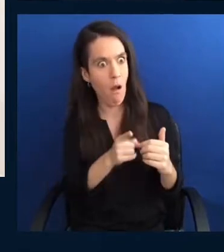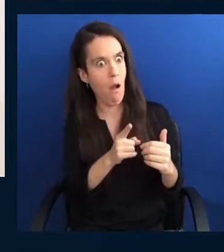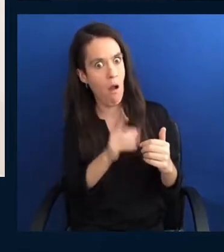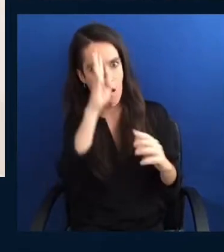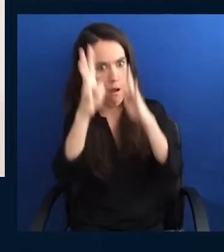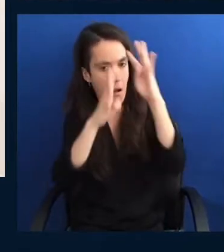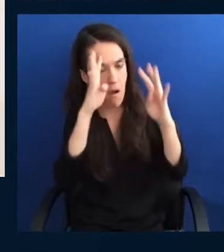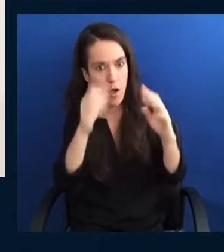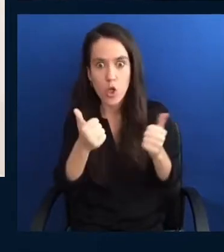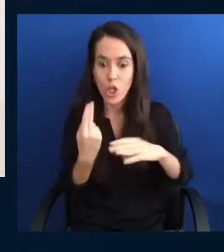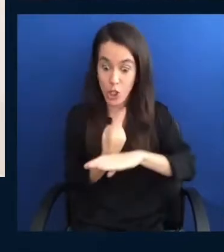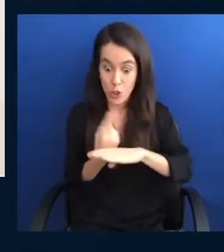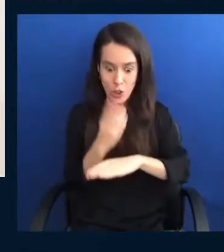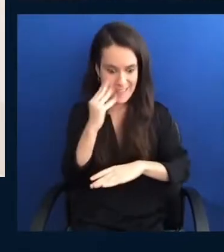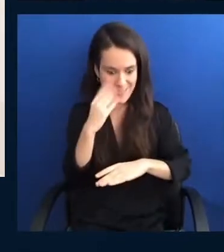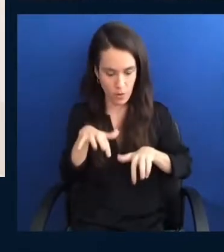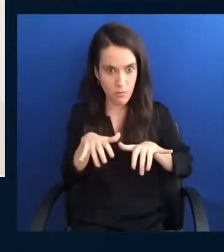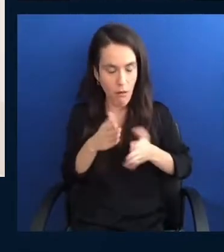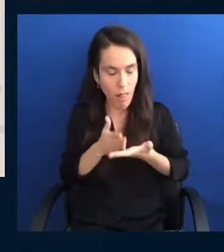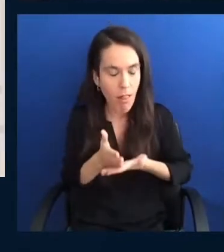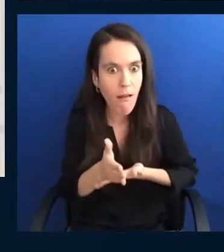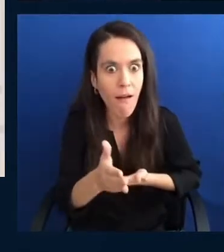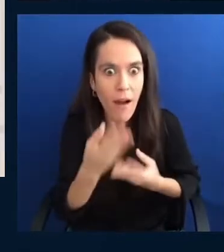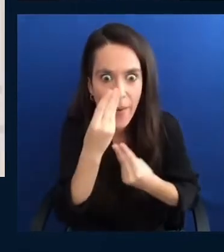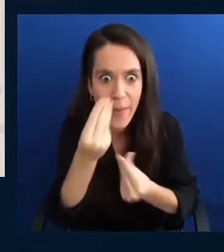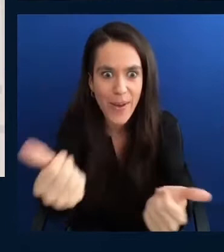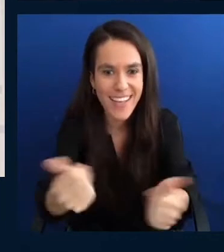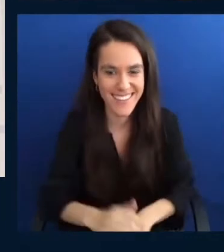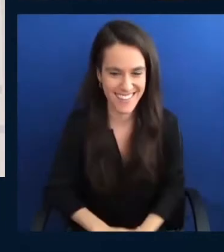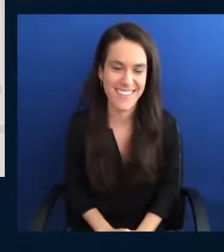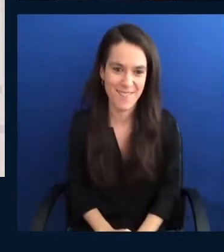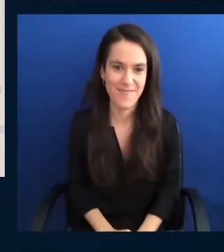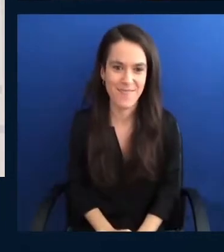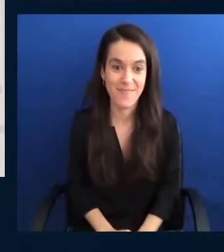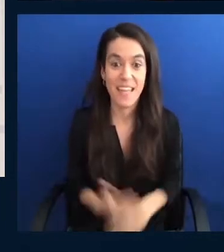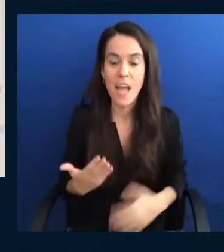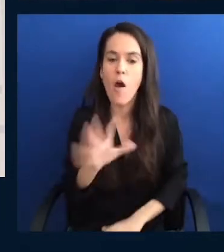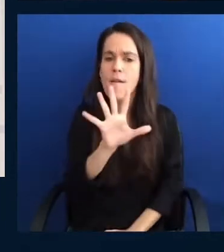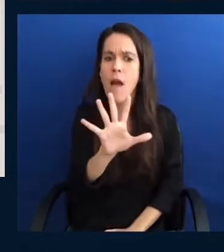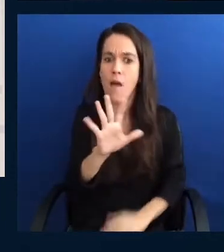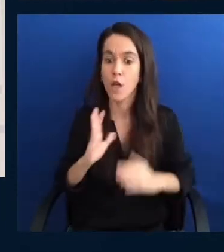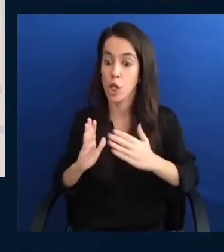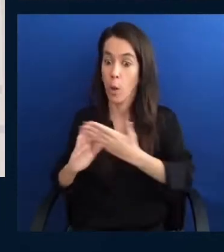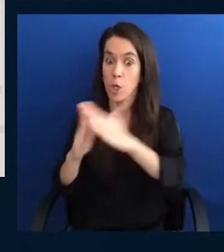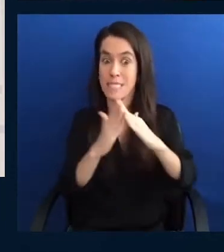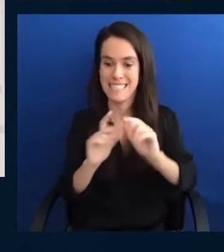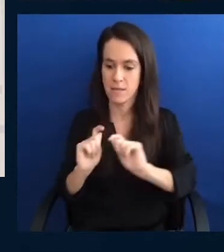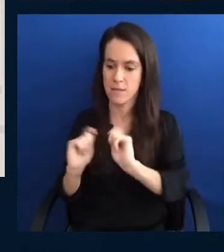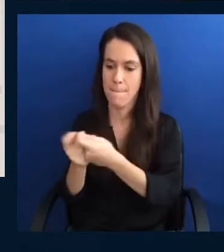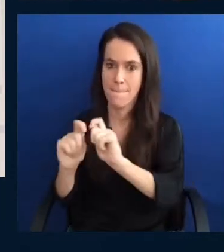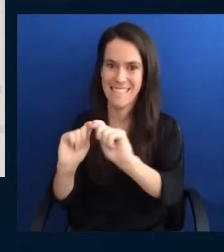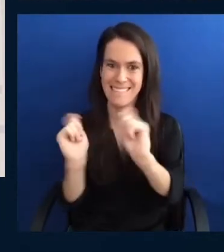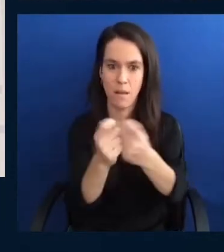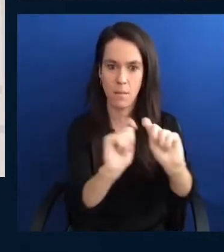user experience. So that's really amazing. We now have 5 community teams, and a